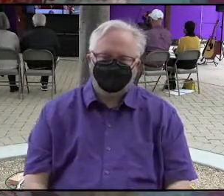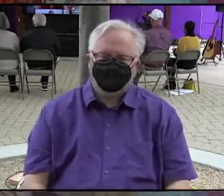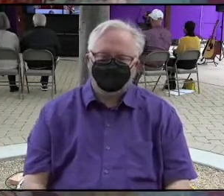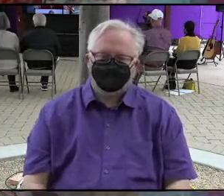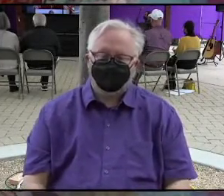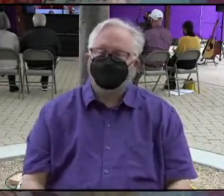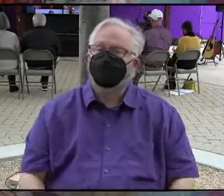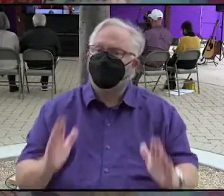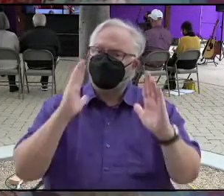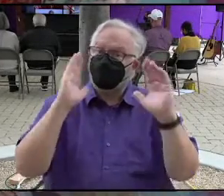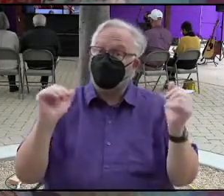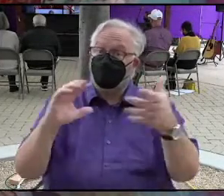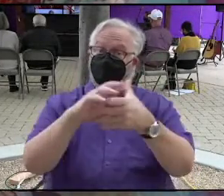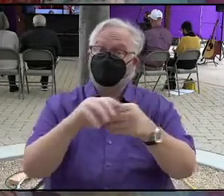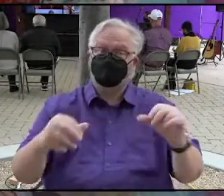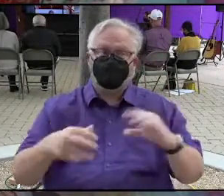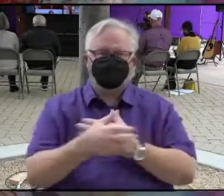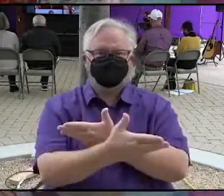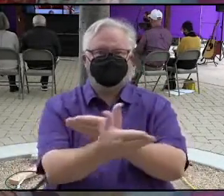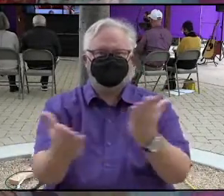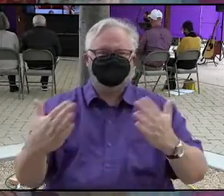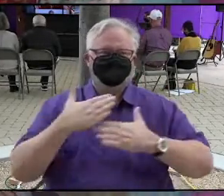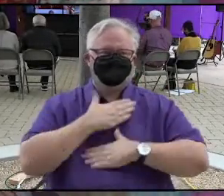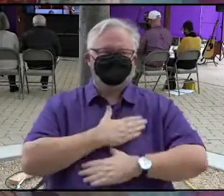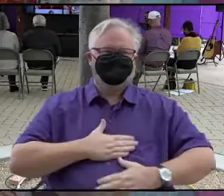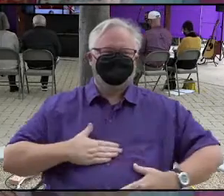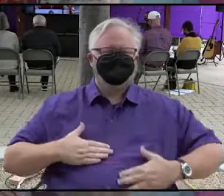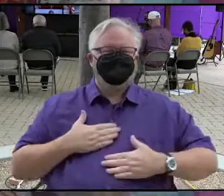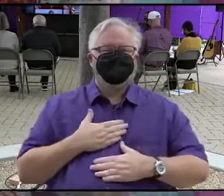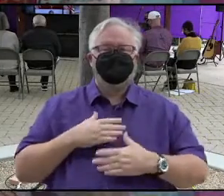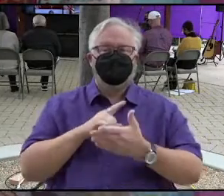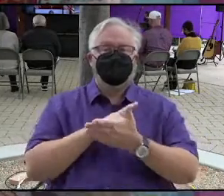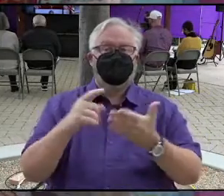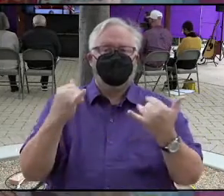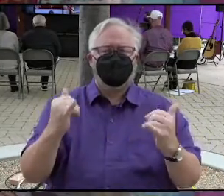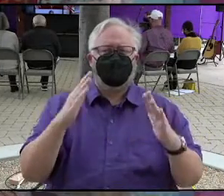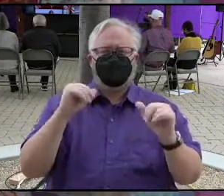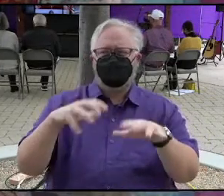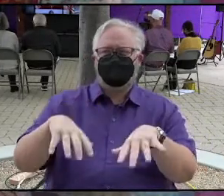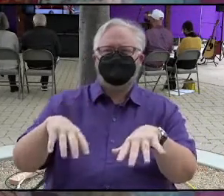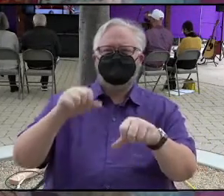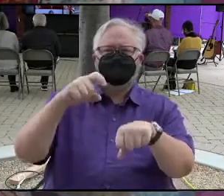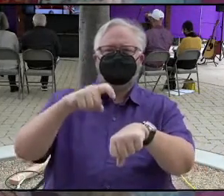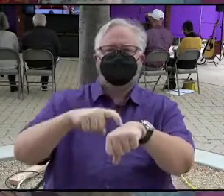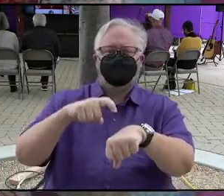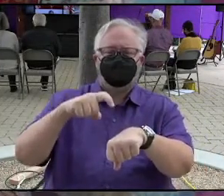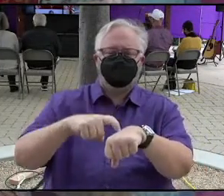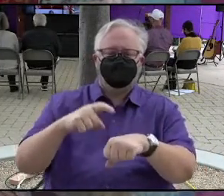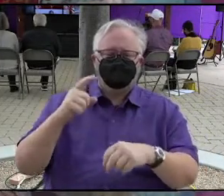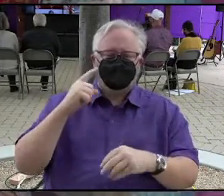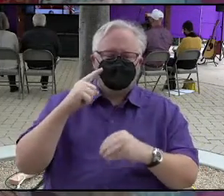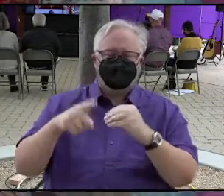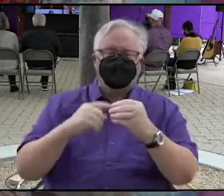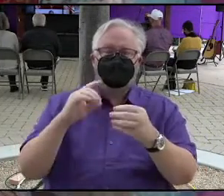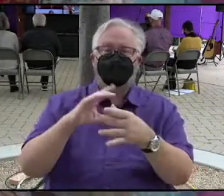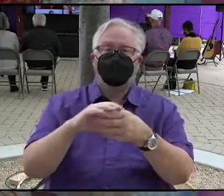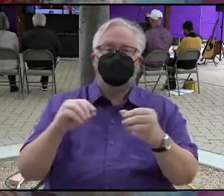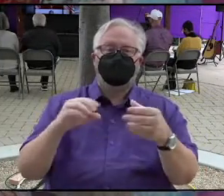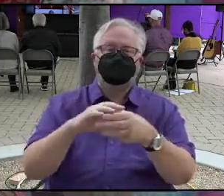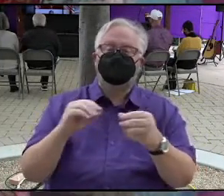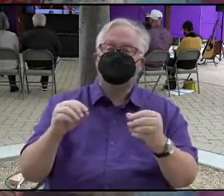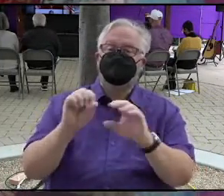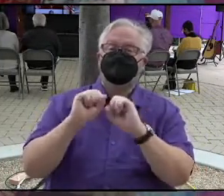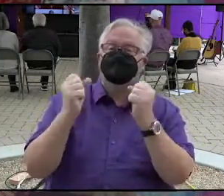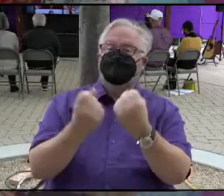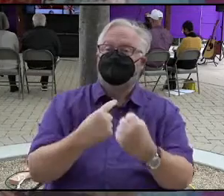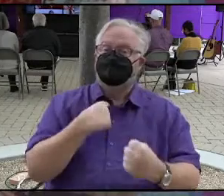I hope you enjoyed the story. Maybe you'll take some time this week to think about the messages you're told by society, as well